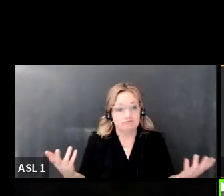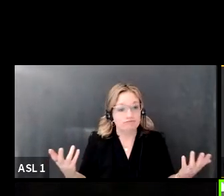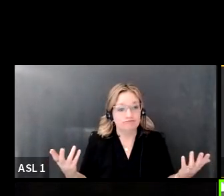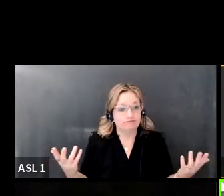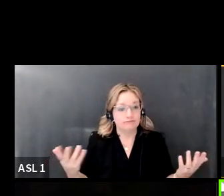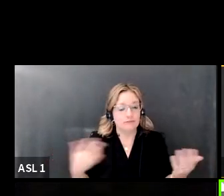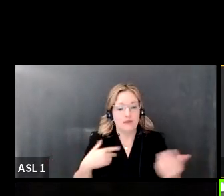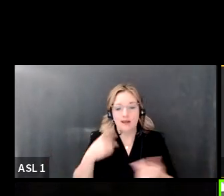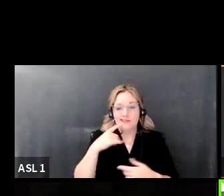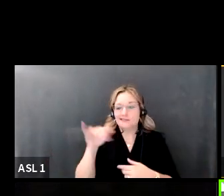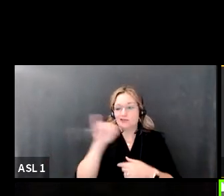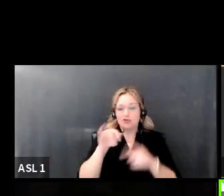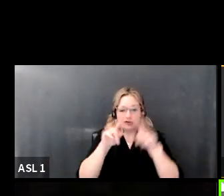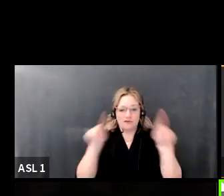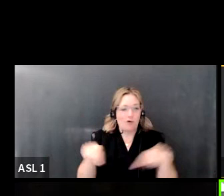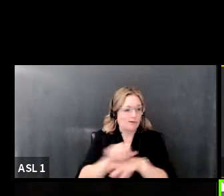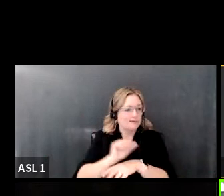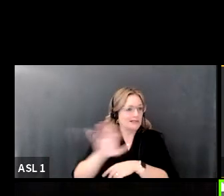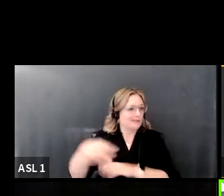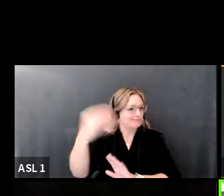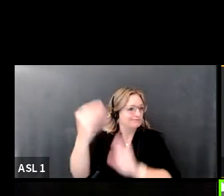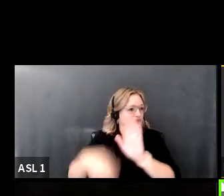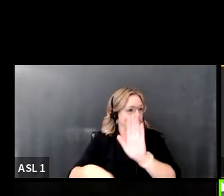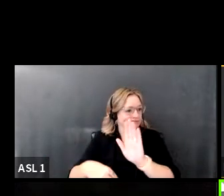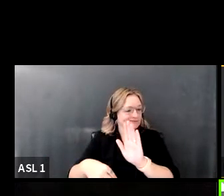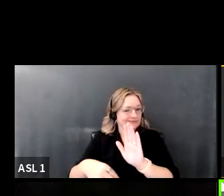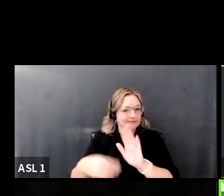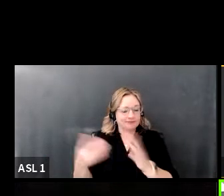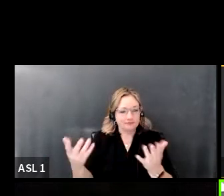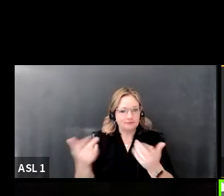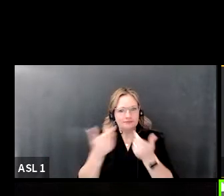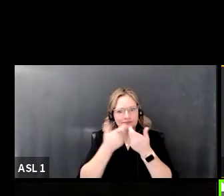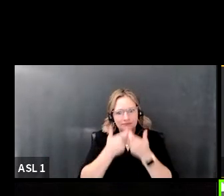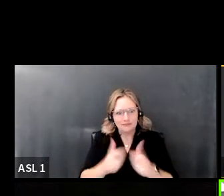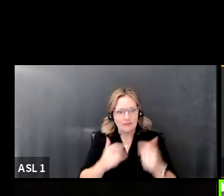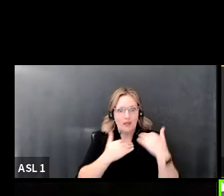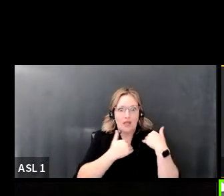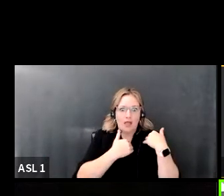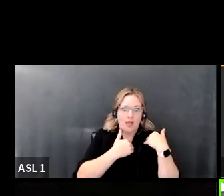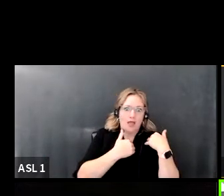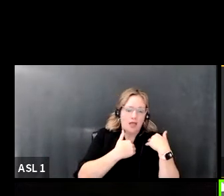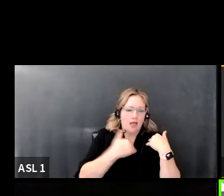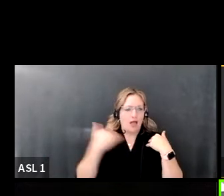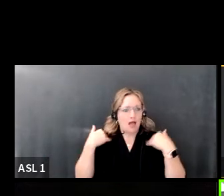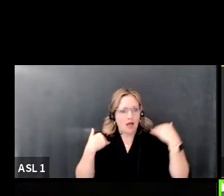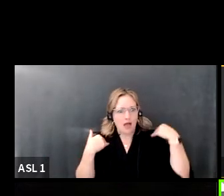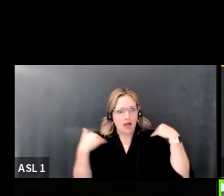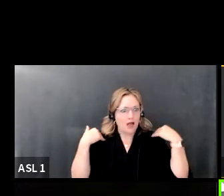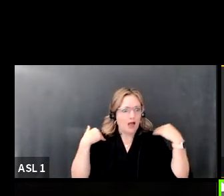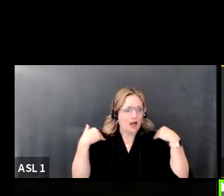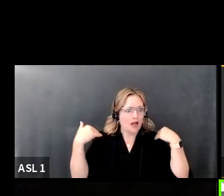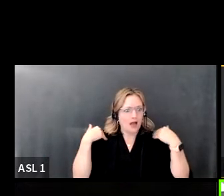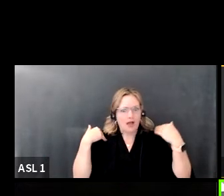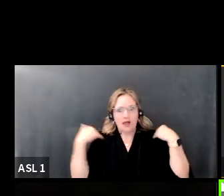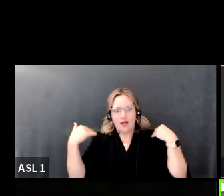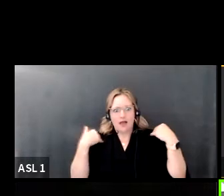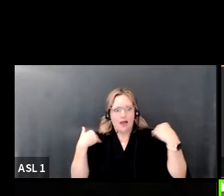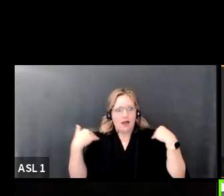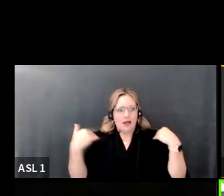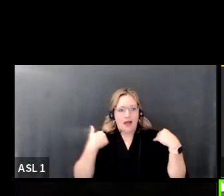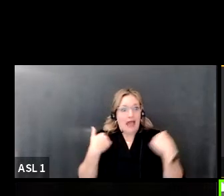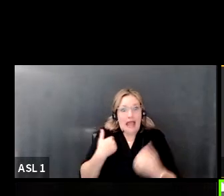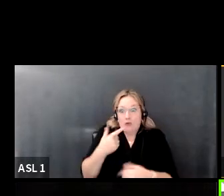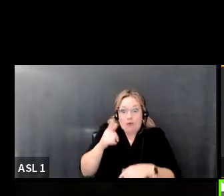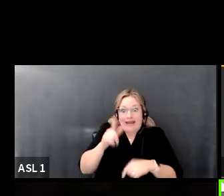insurance form there are huge demands on this organization from the community that we're currently not servicing at all